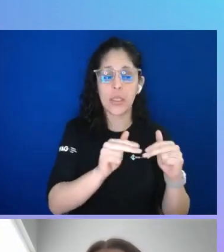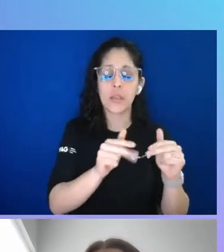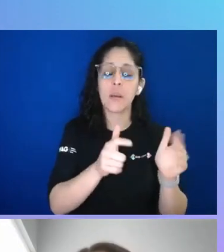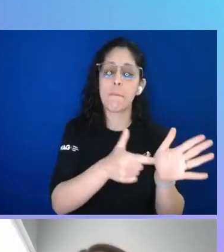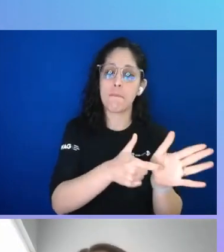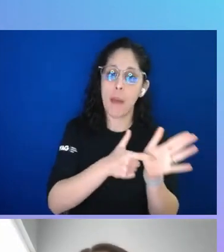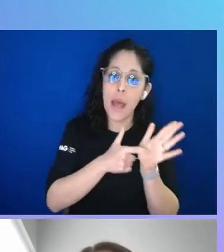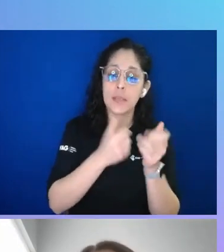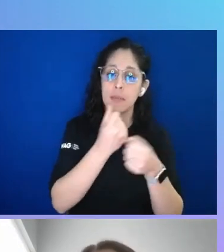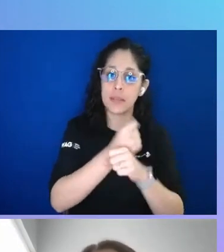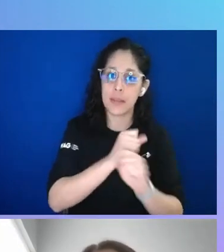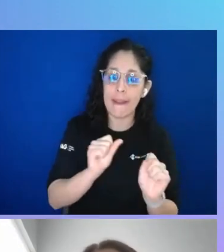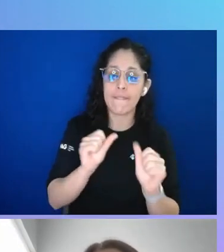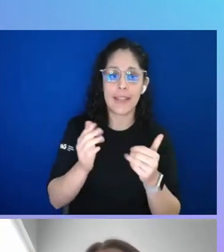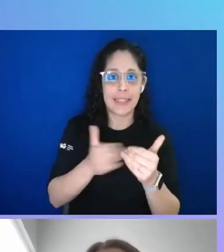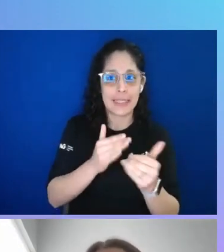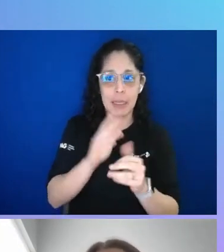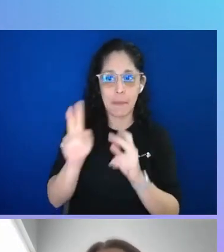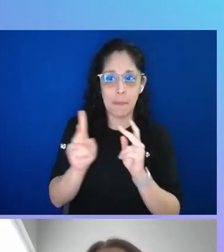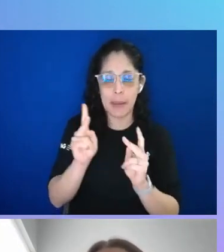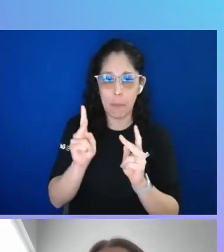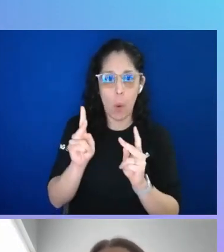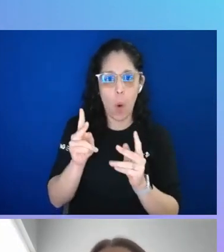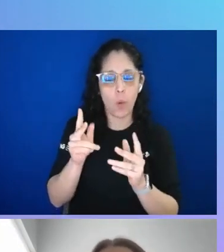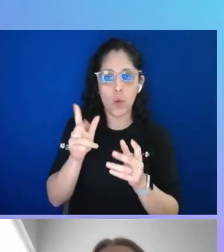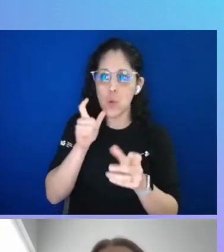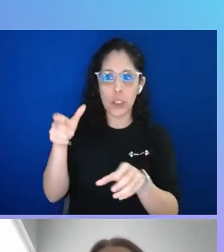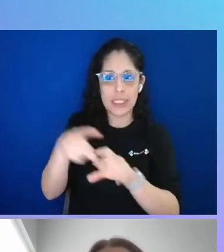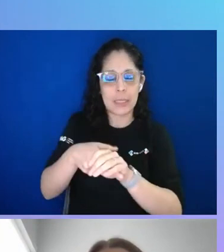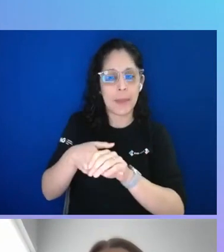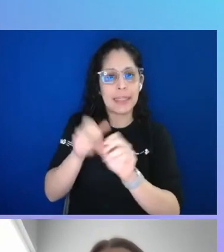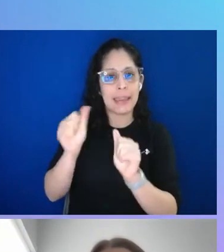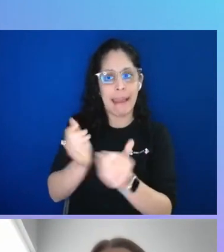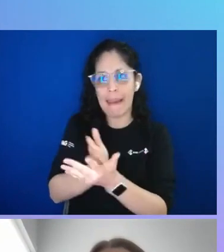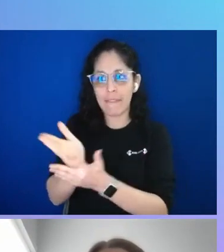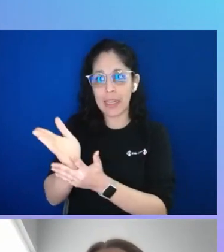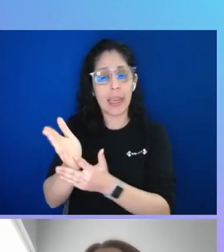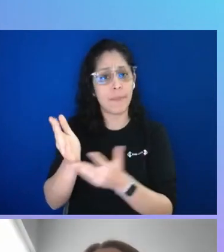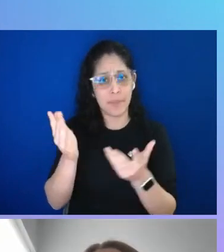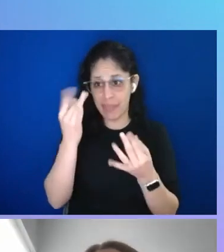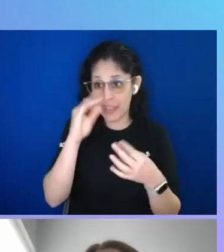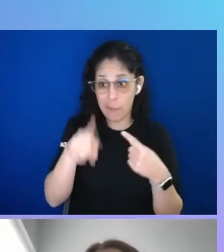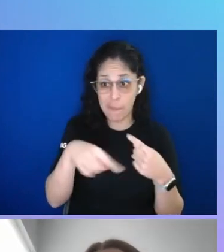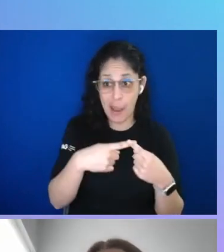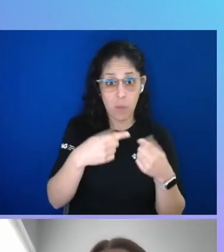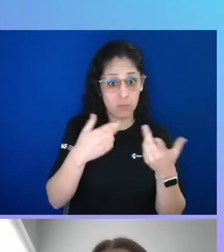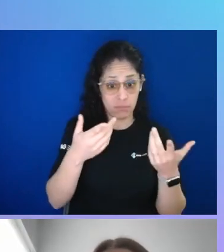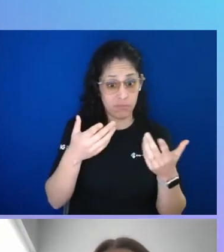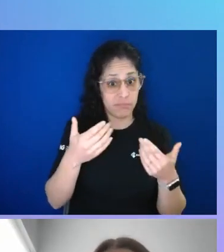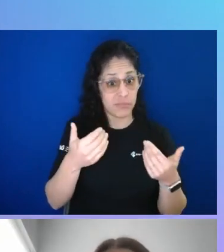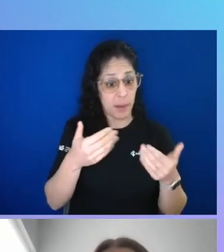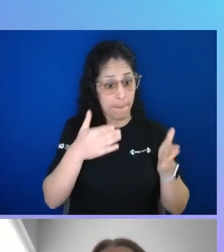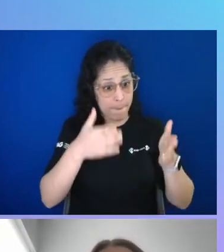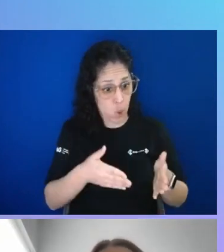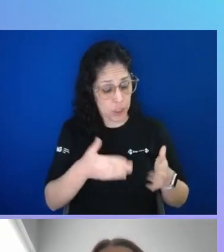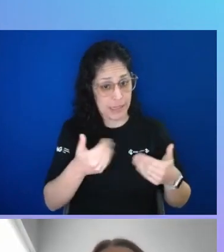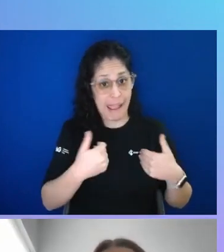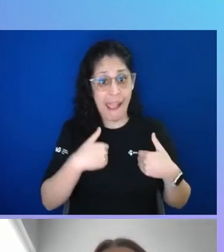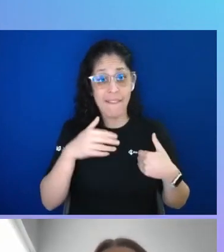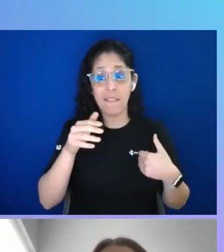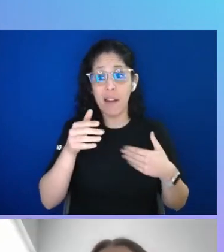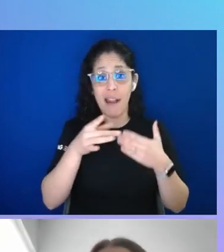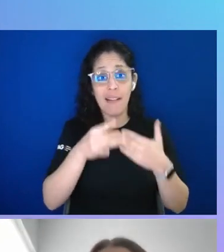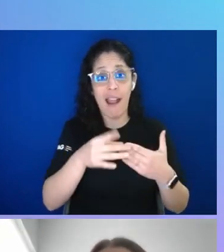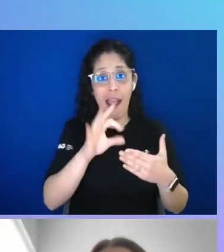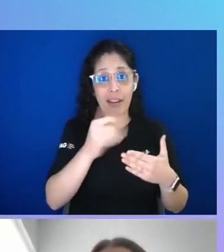to navigate. Some things you might want to think about is, if they have a guide dog, is there a place for the guide dog to sit down during the session? Or